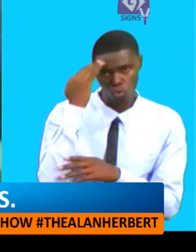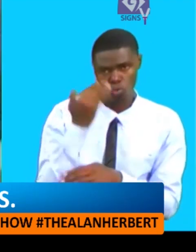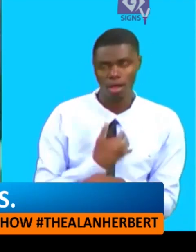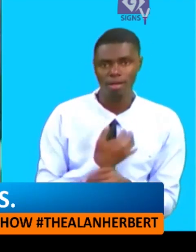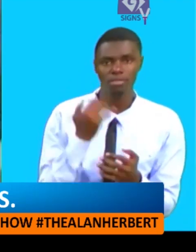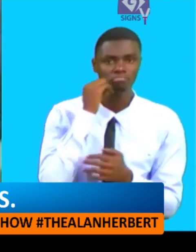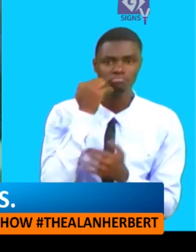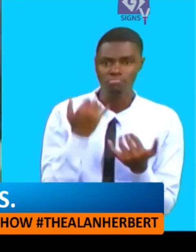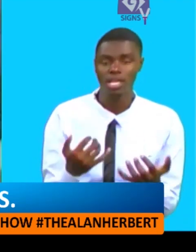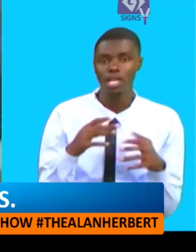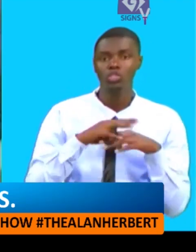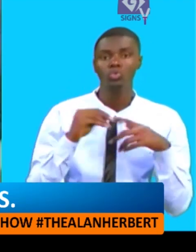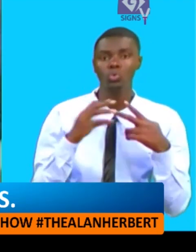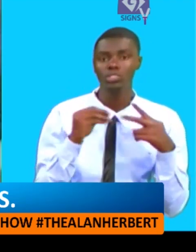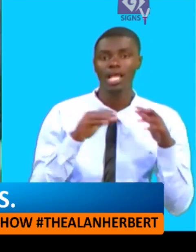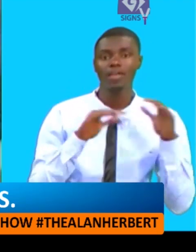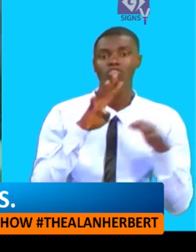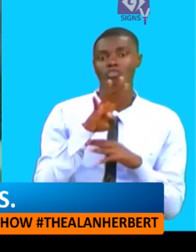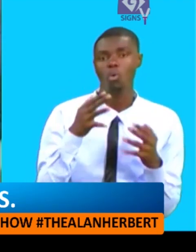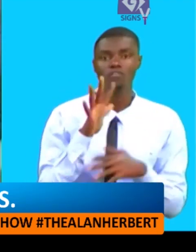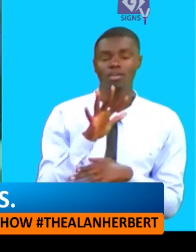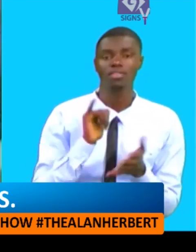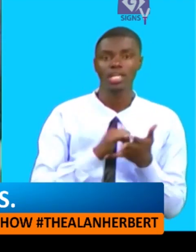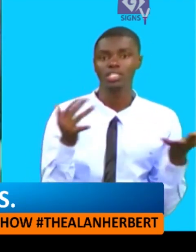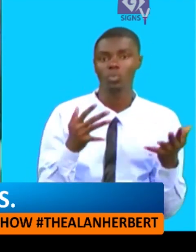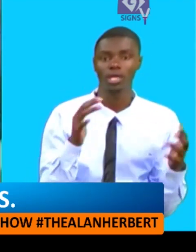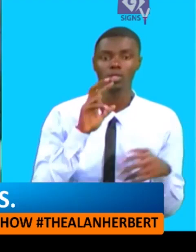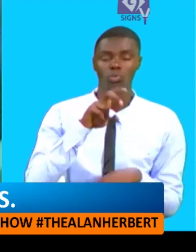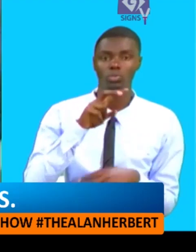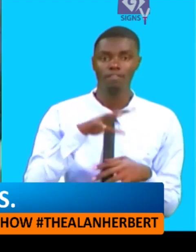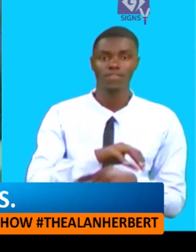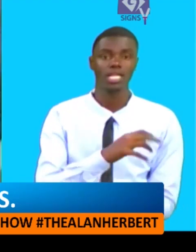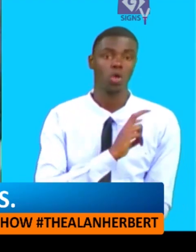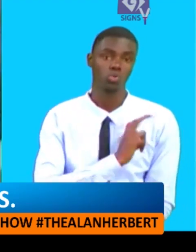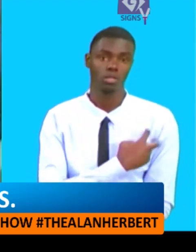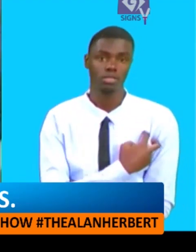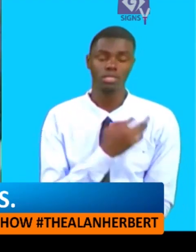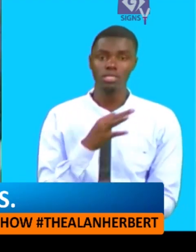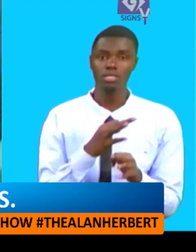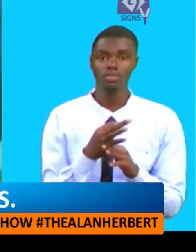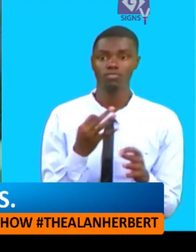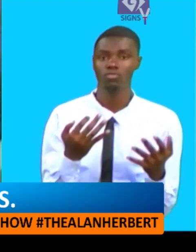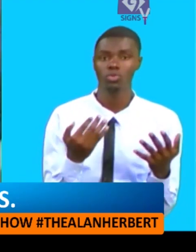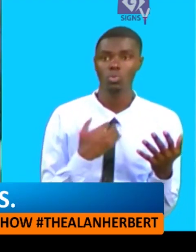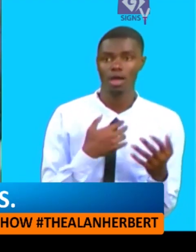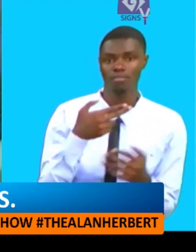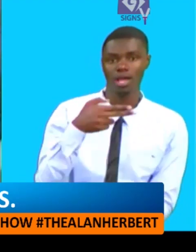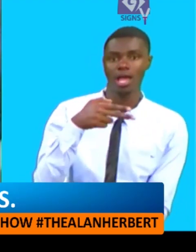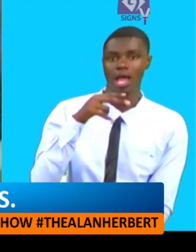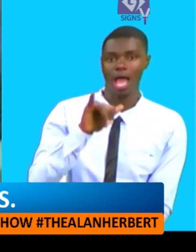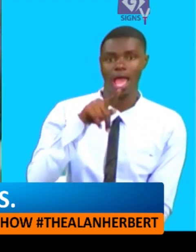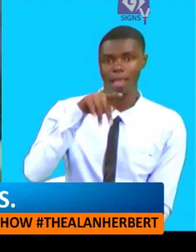chronic illness, to choose a level 4 or 5 is because that's where you'll find consultants. So if you are undergoing